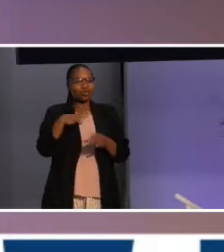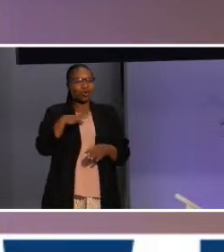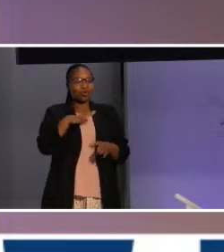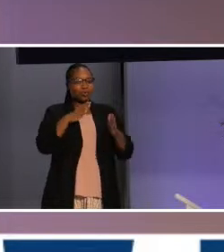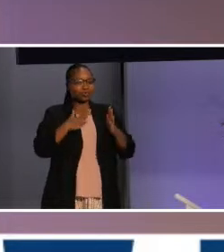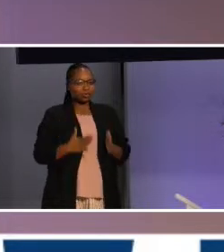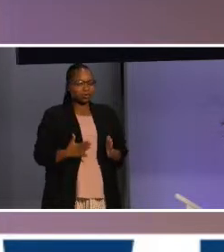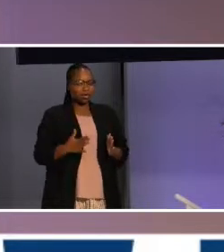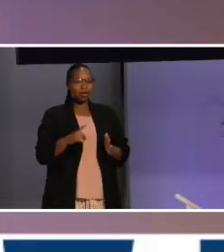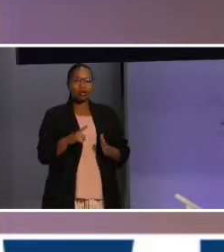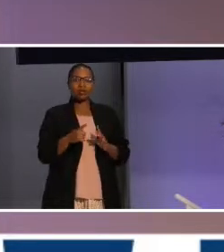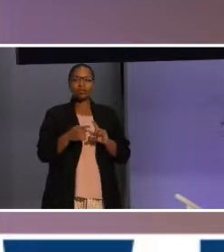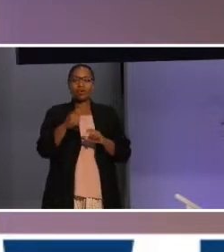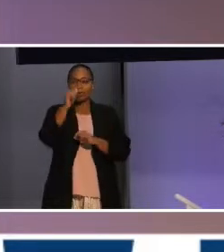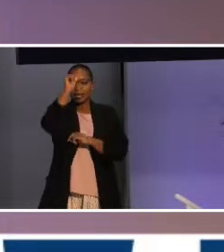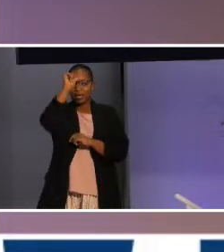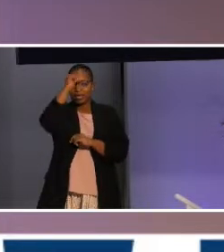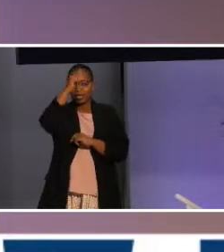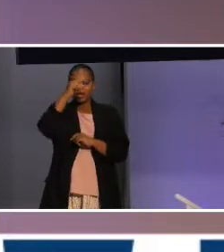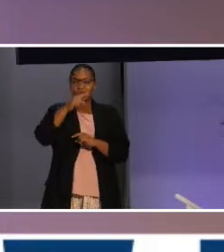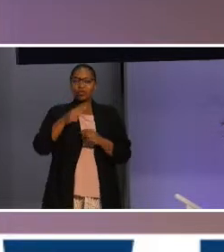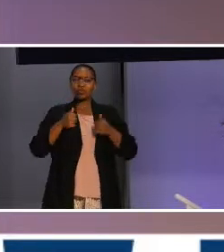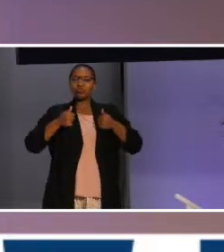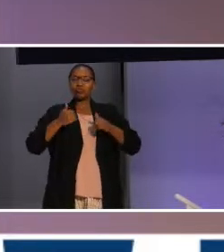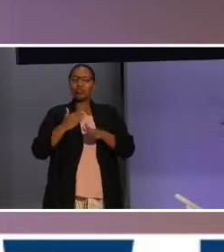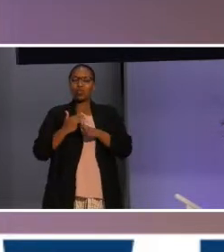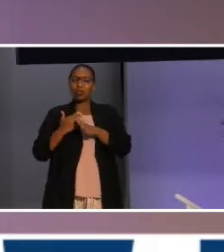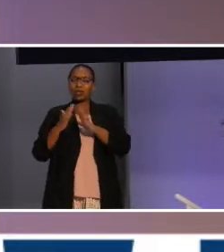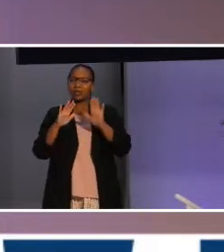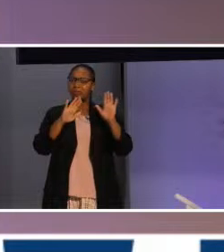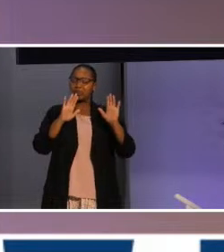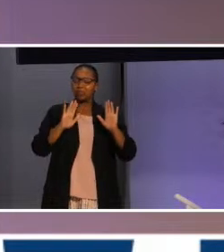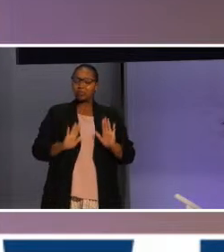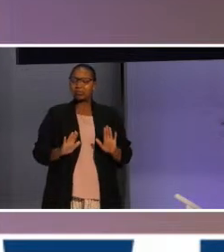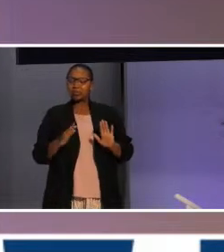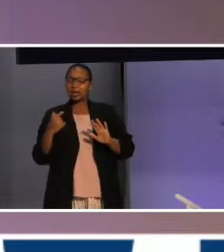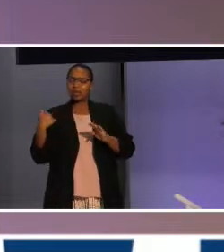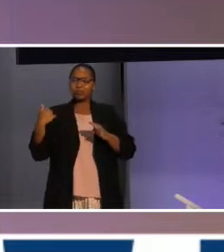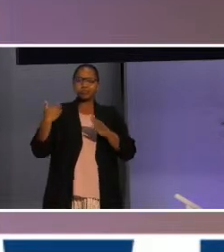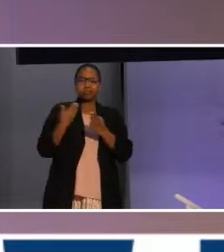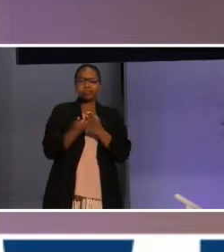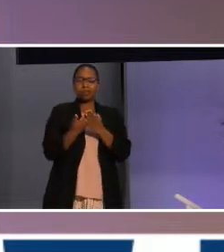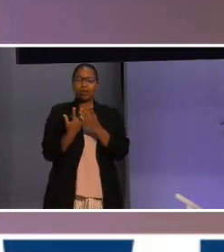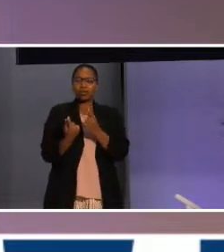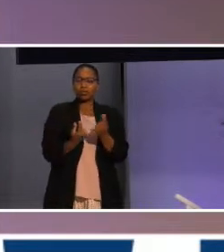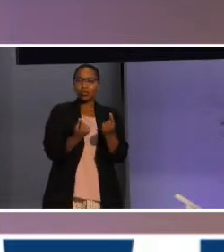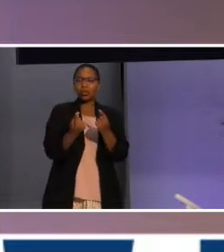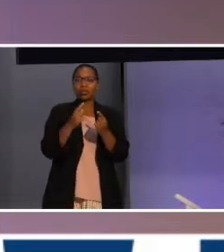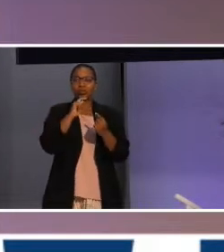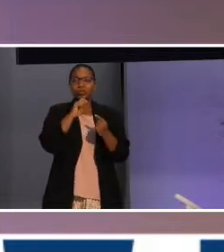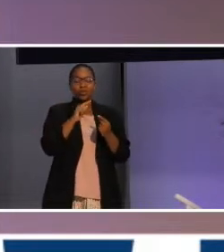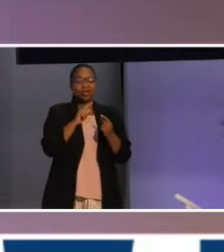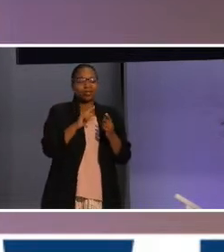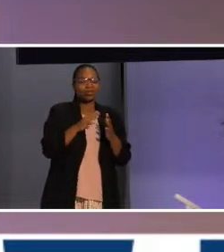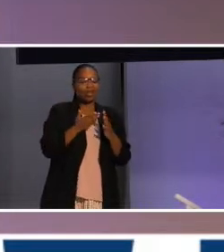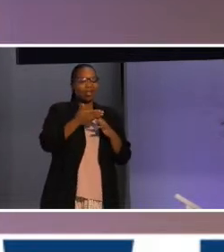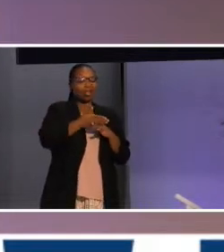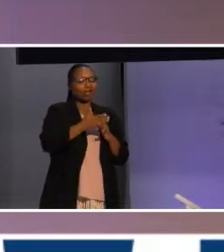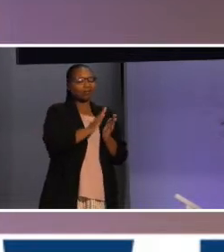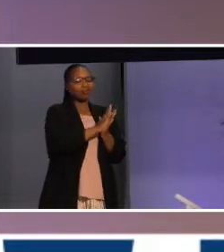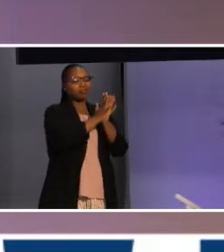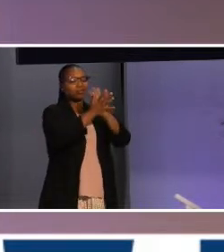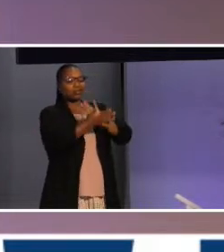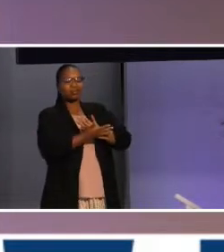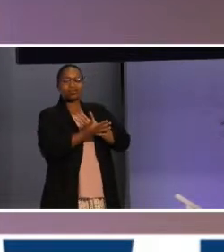able leadership during their tenure, which was punctuated by the devastating COVID-19